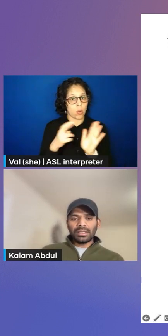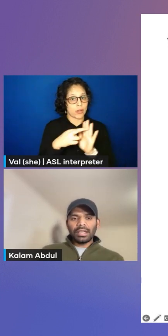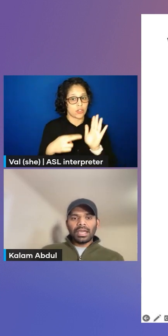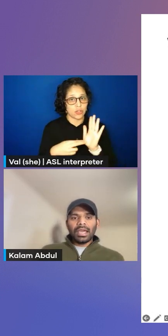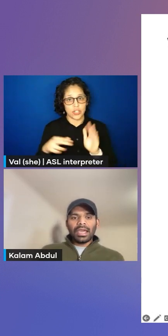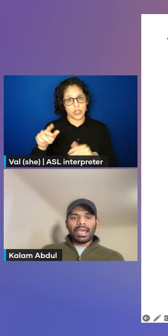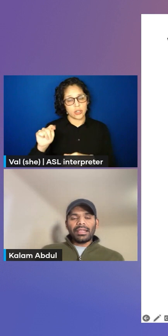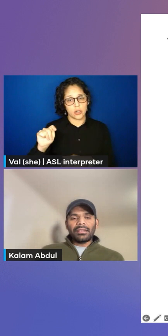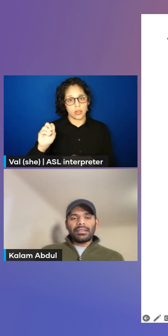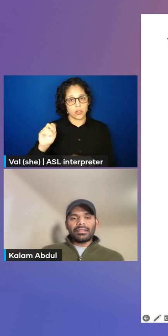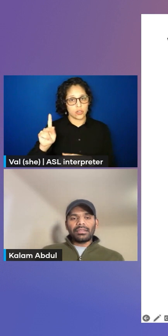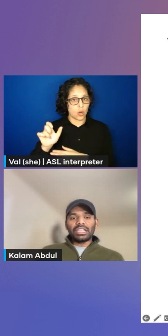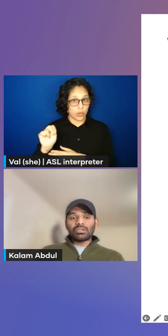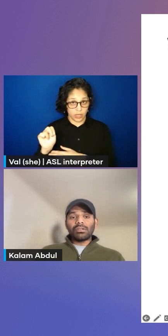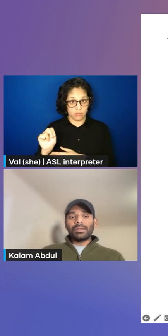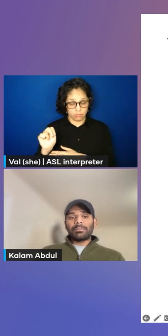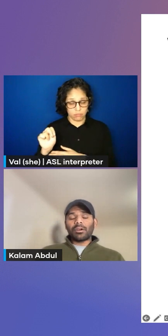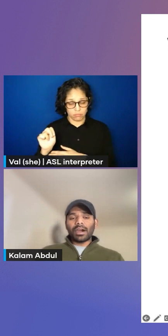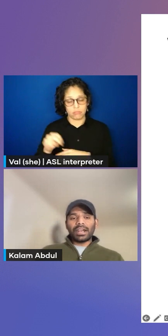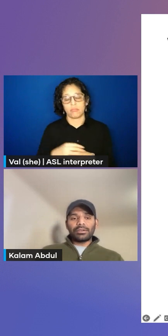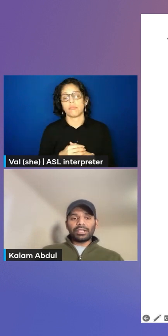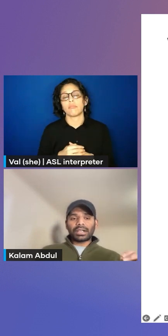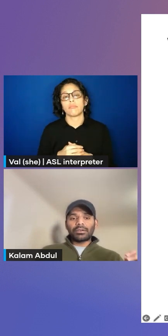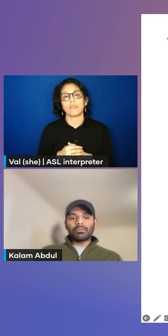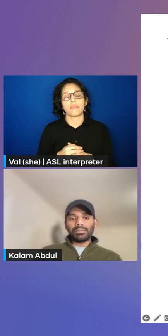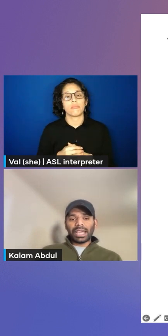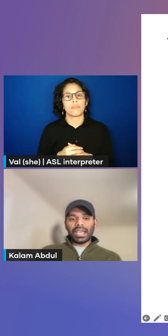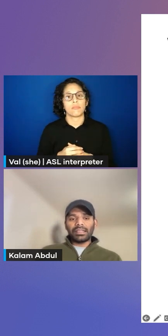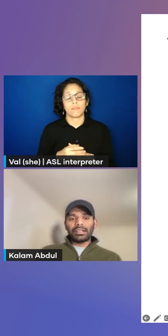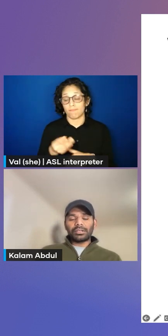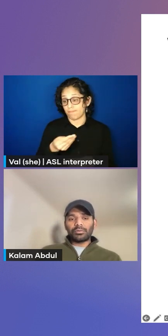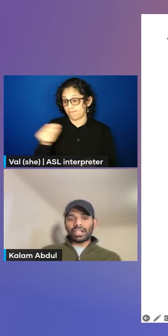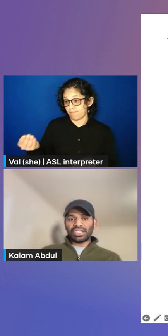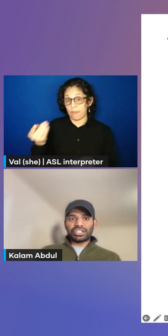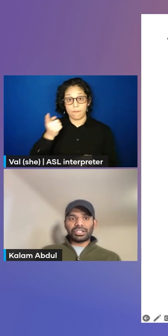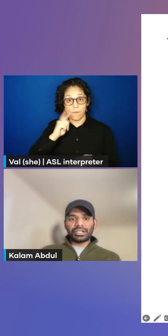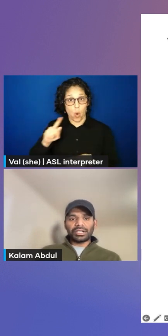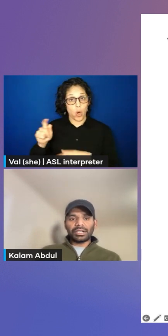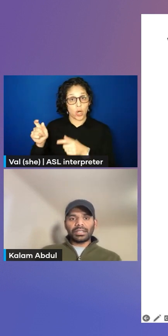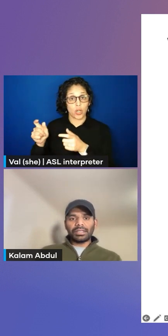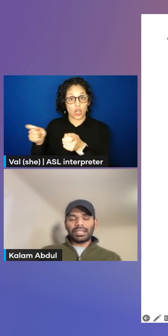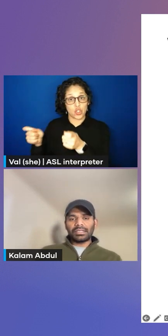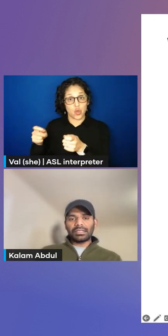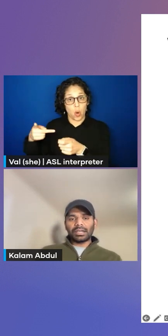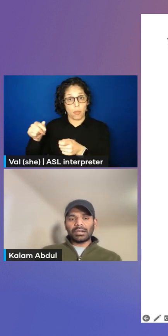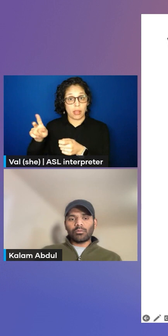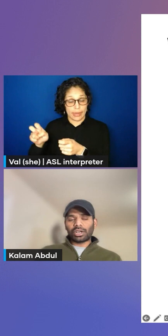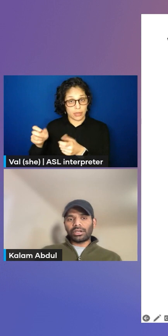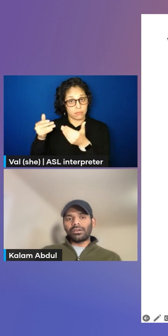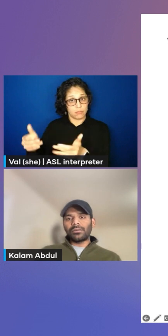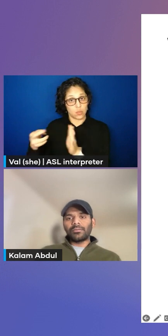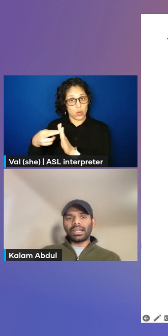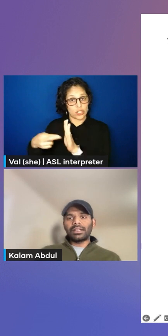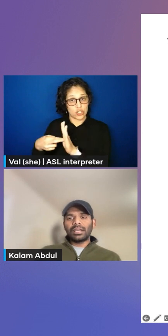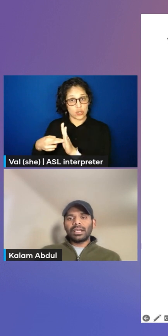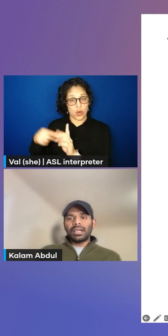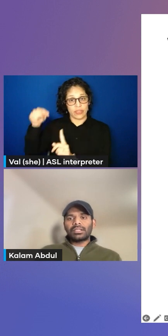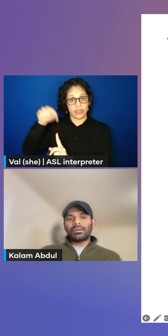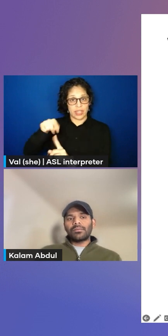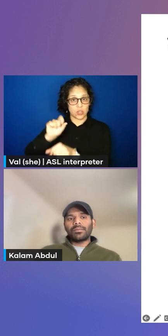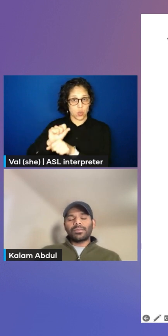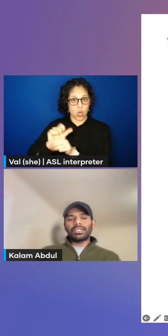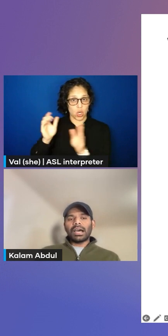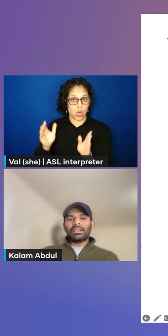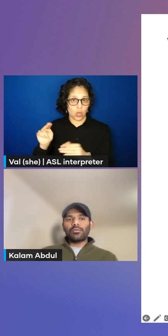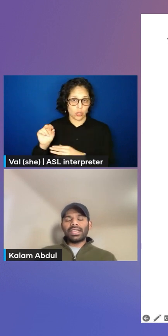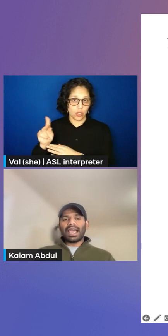token, and this will be provided to the control plane to register this worker node, right?